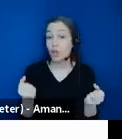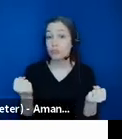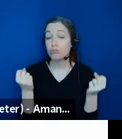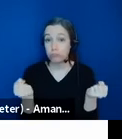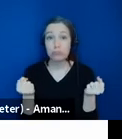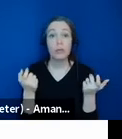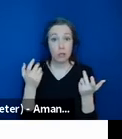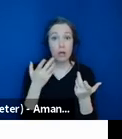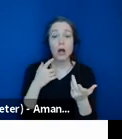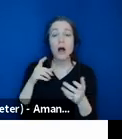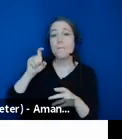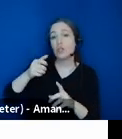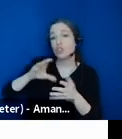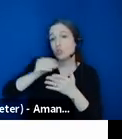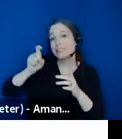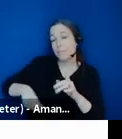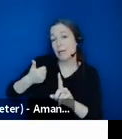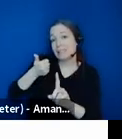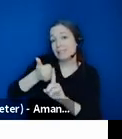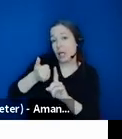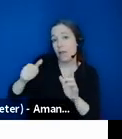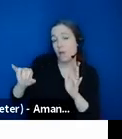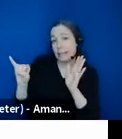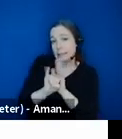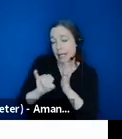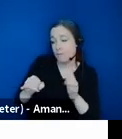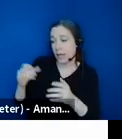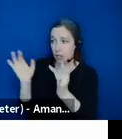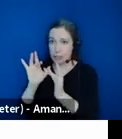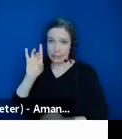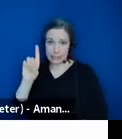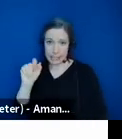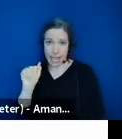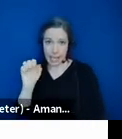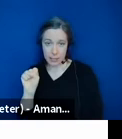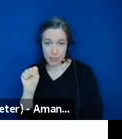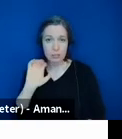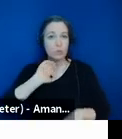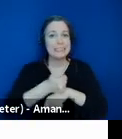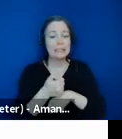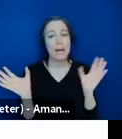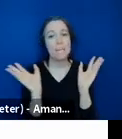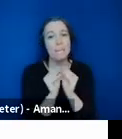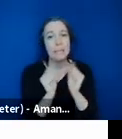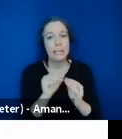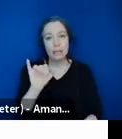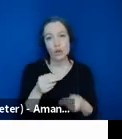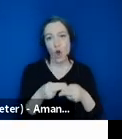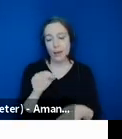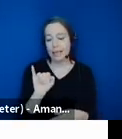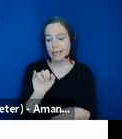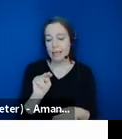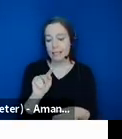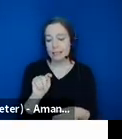must self identify by contacting the DAS office and they'll set up an intake process with you, where you have to submit your disability